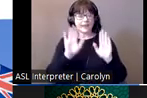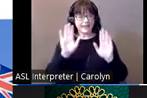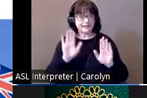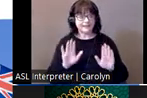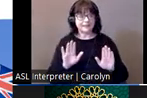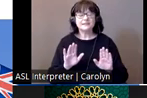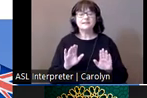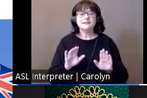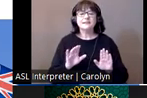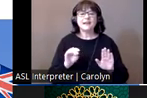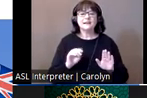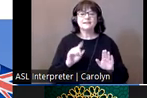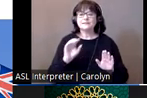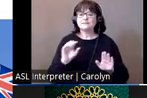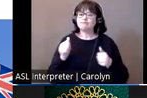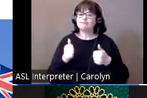That's good to hear.